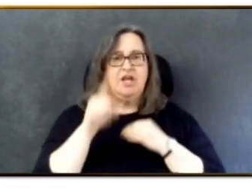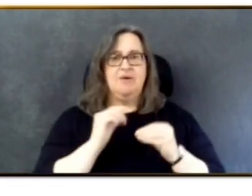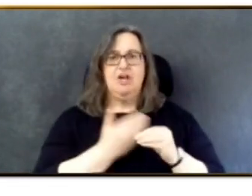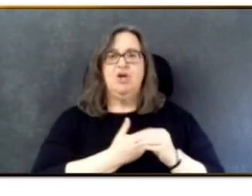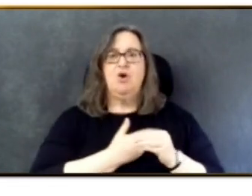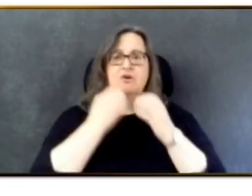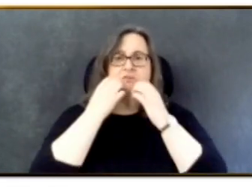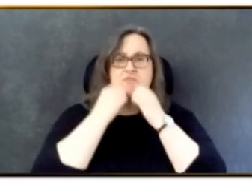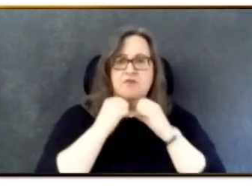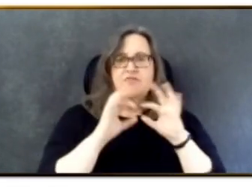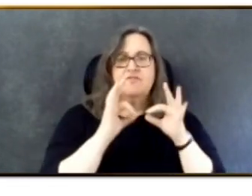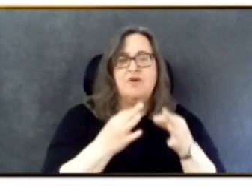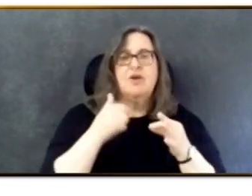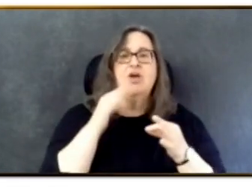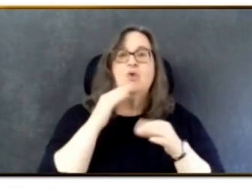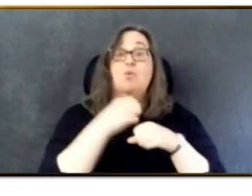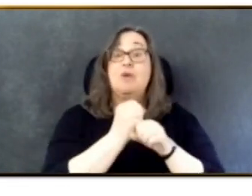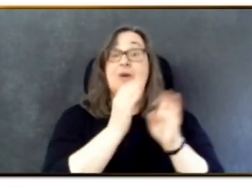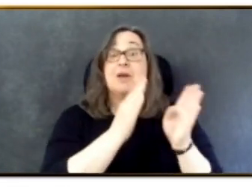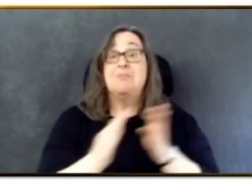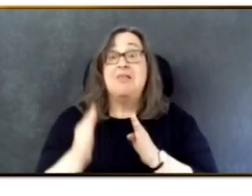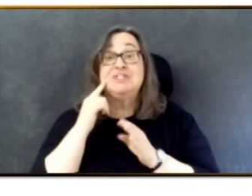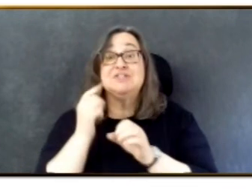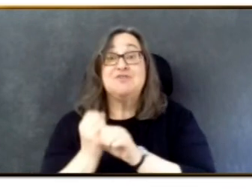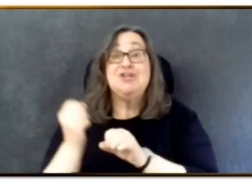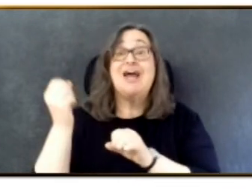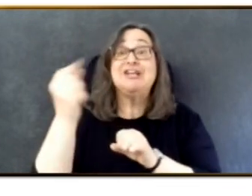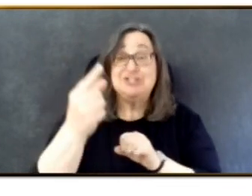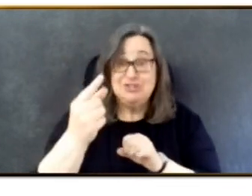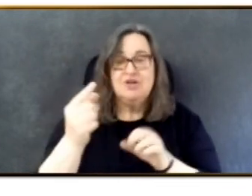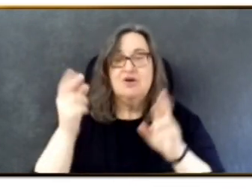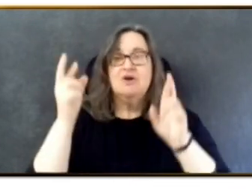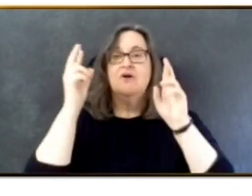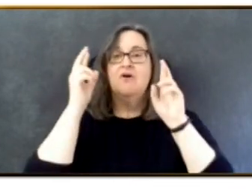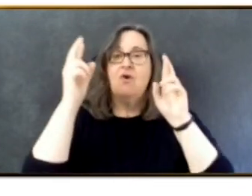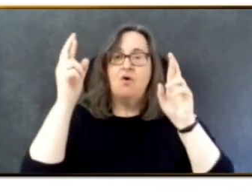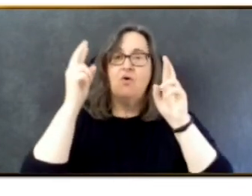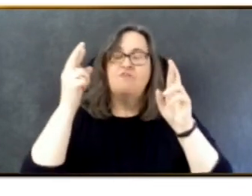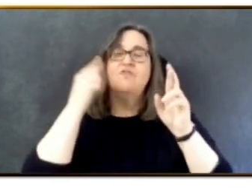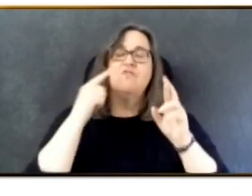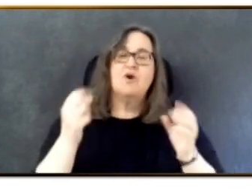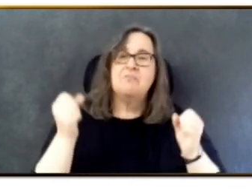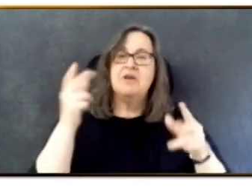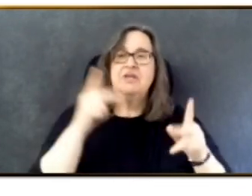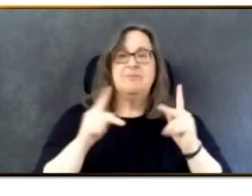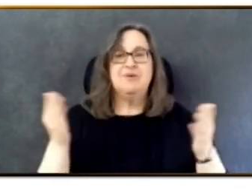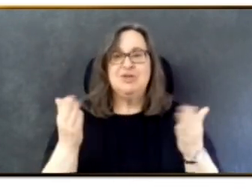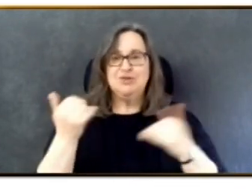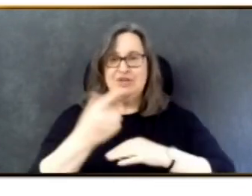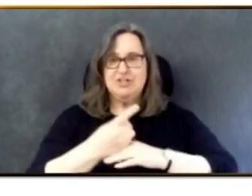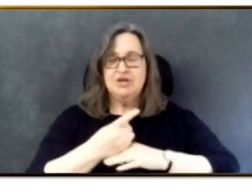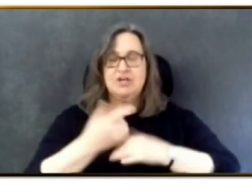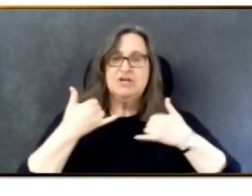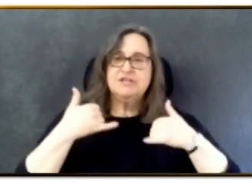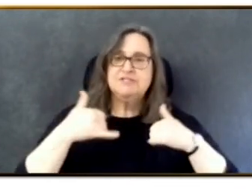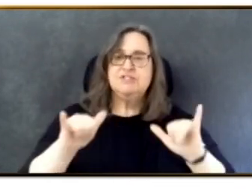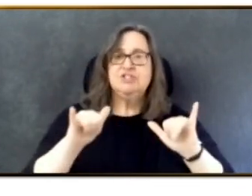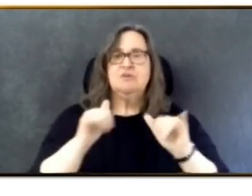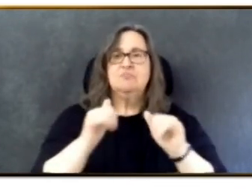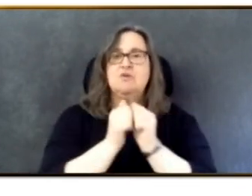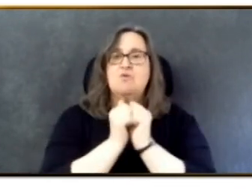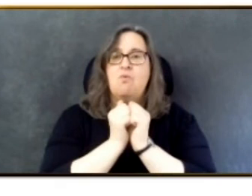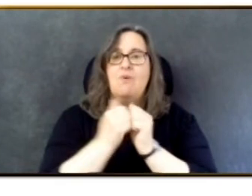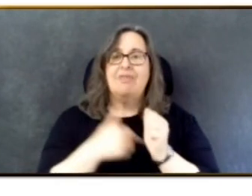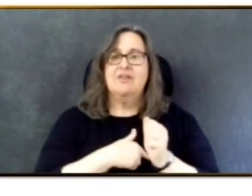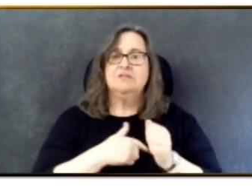make plans for next year, and we will hope for many of the people that are here today to still be with us as we